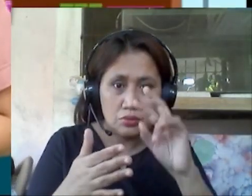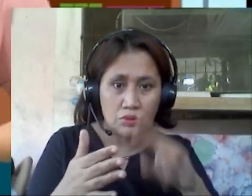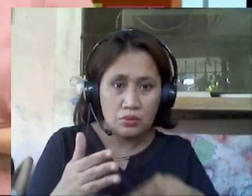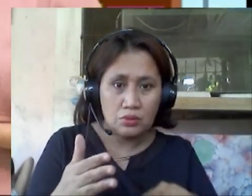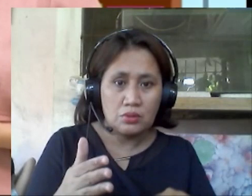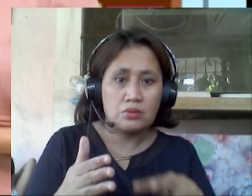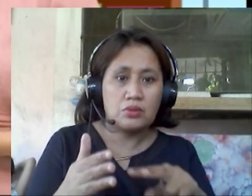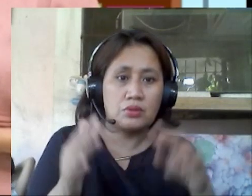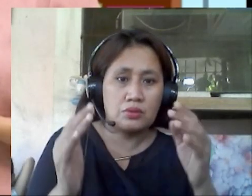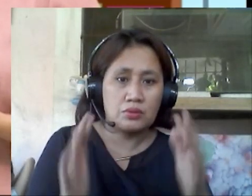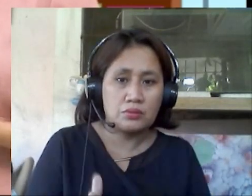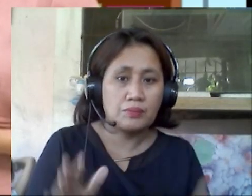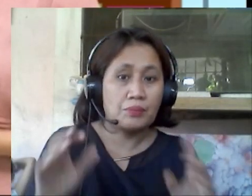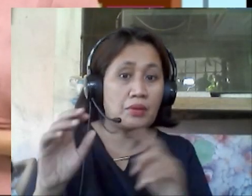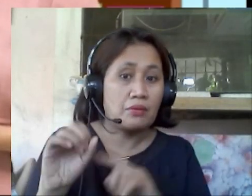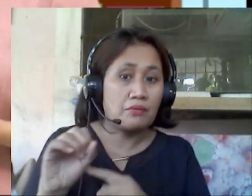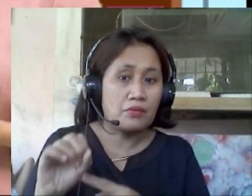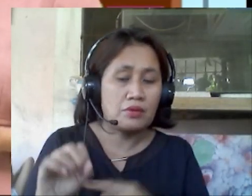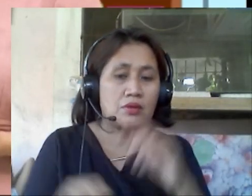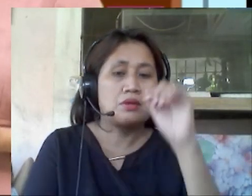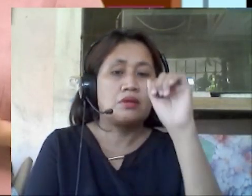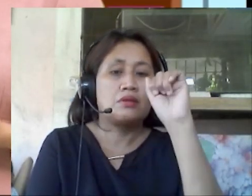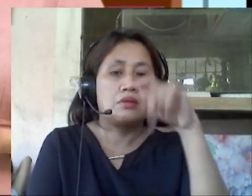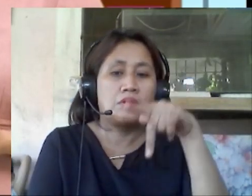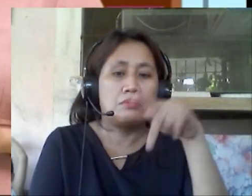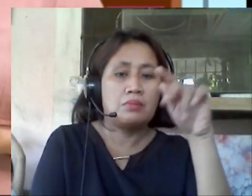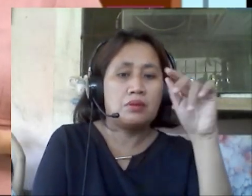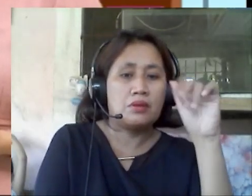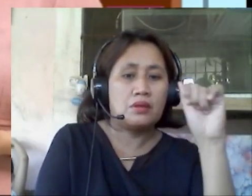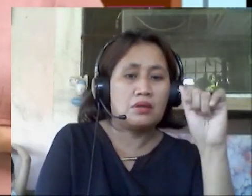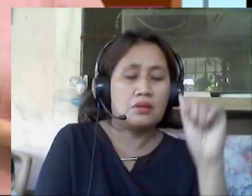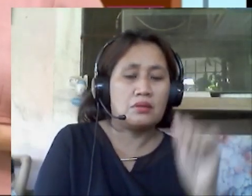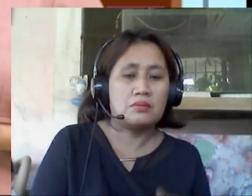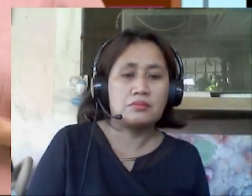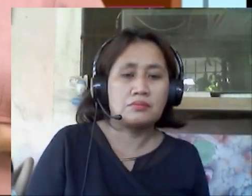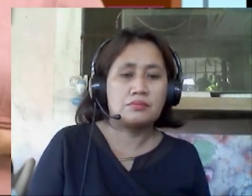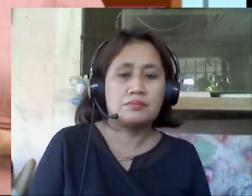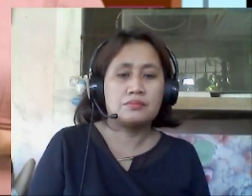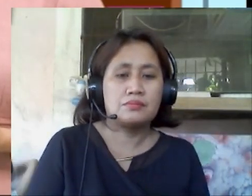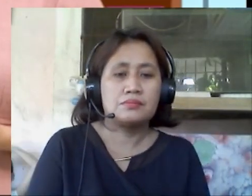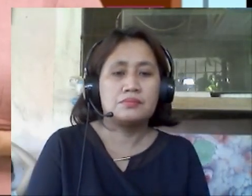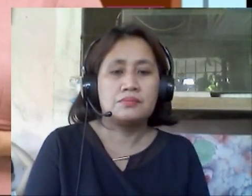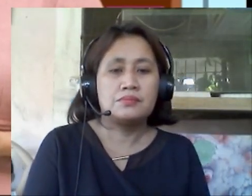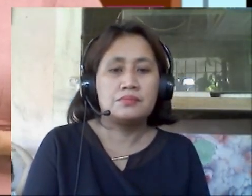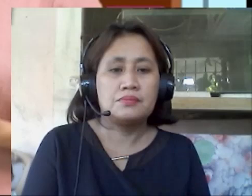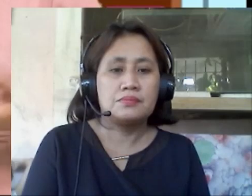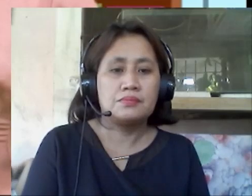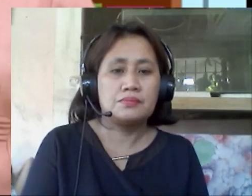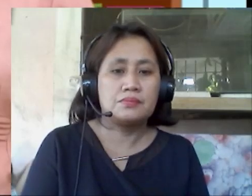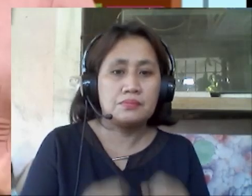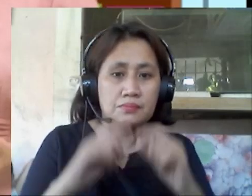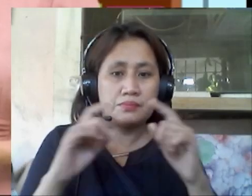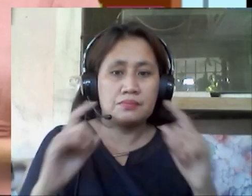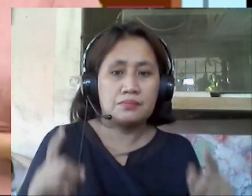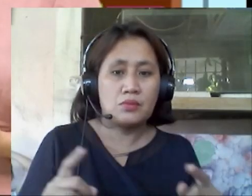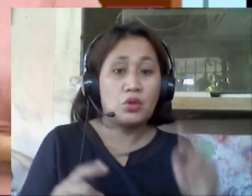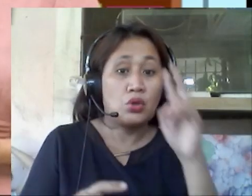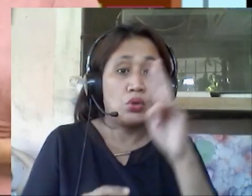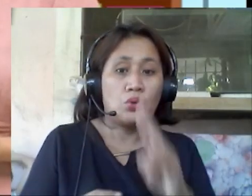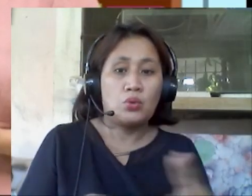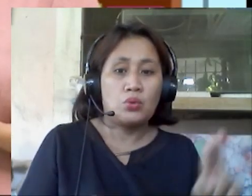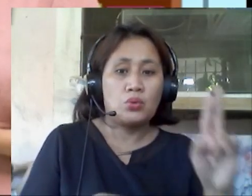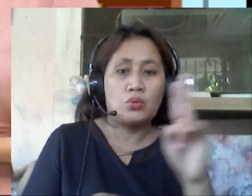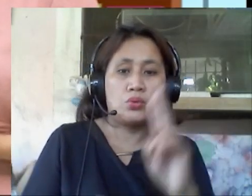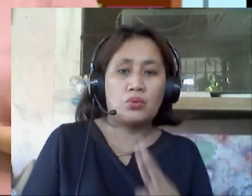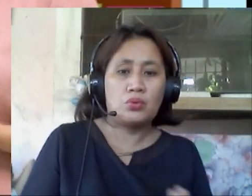sources. First, we have the American Psychological Association or APA style, which is used in